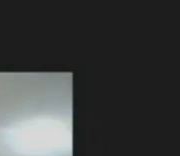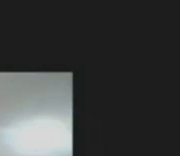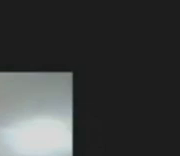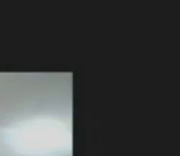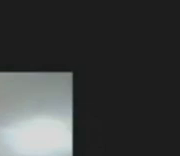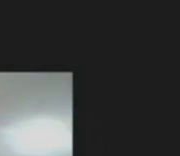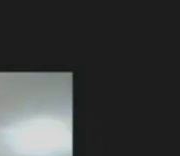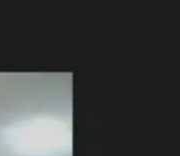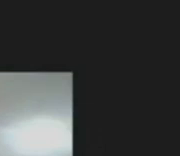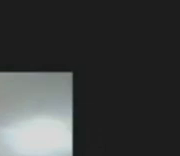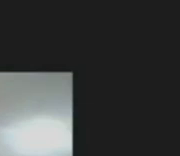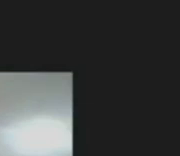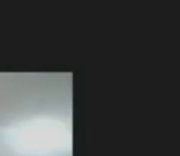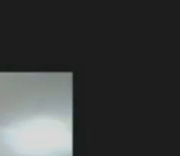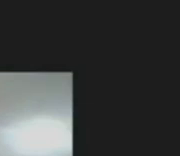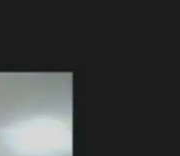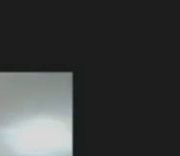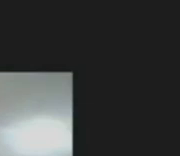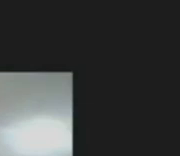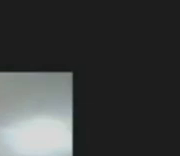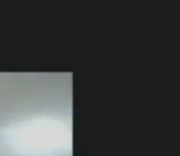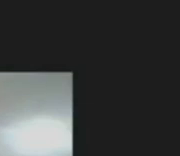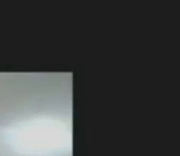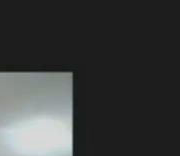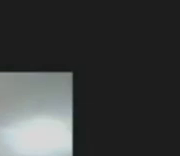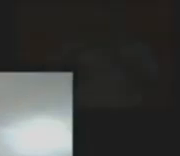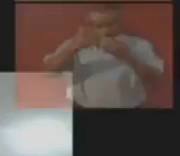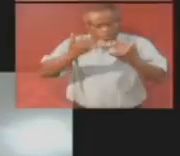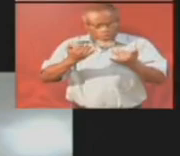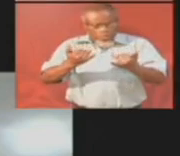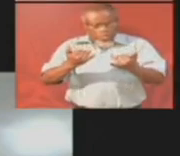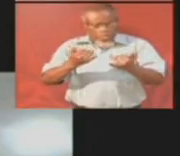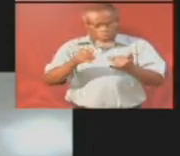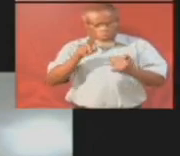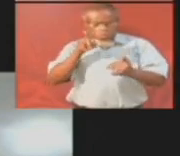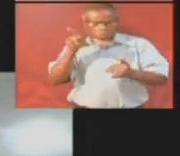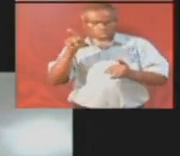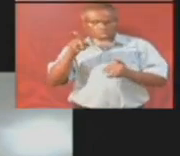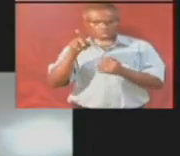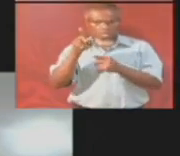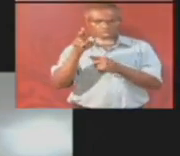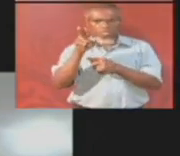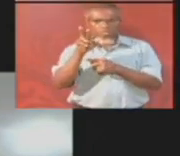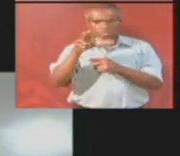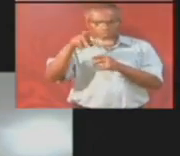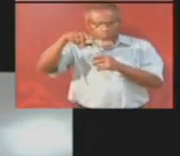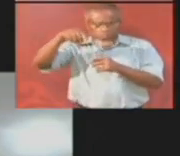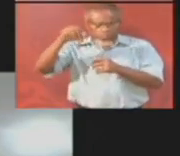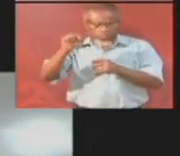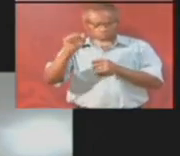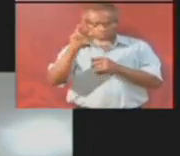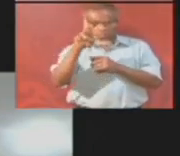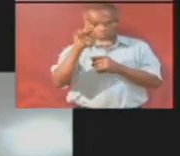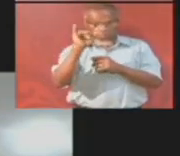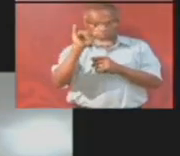persons have been tested positive at, I think it's Riverside Plaza or Government Plaza. Employees